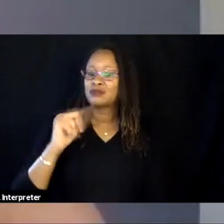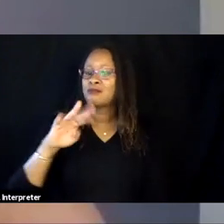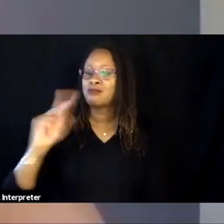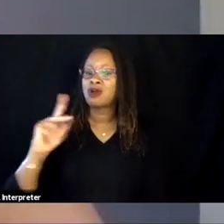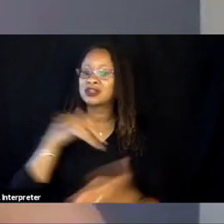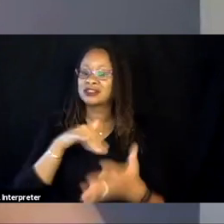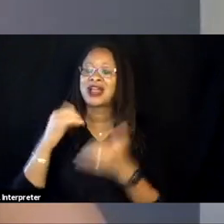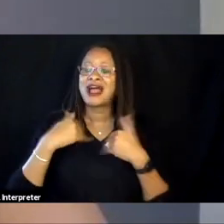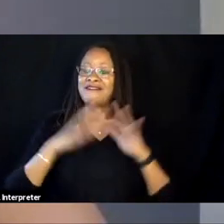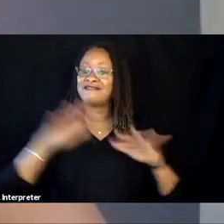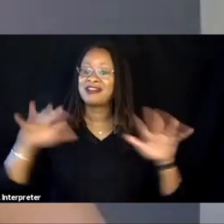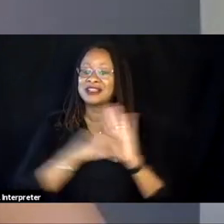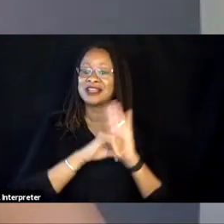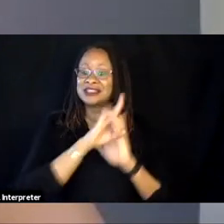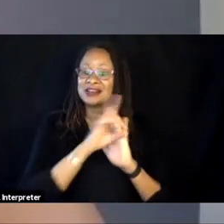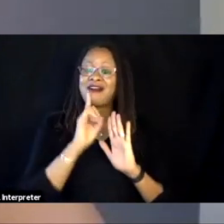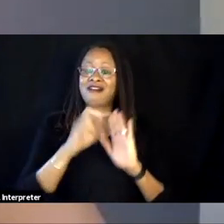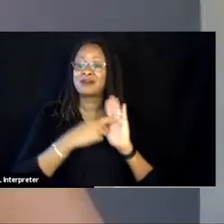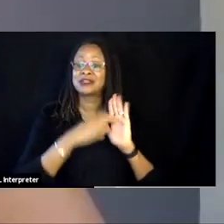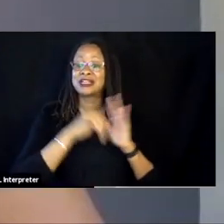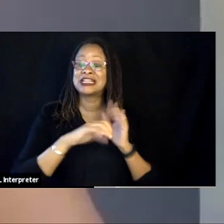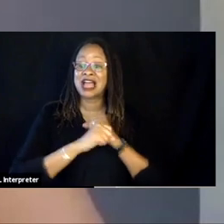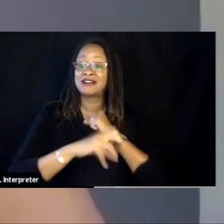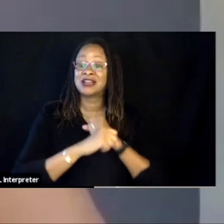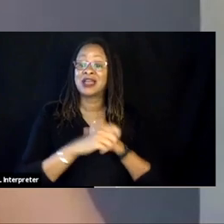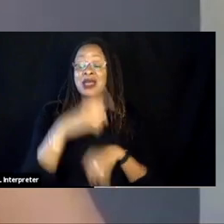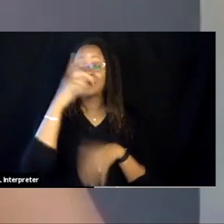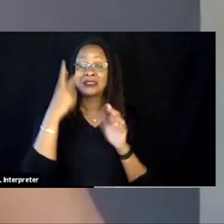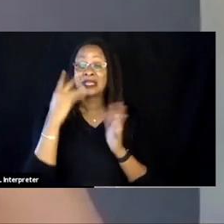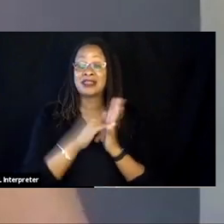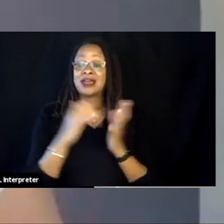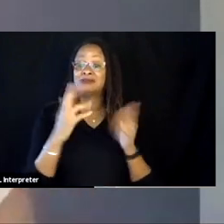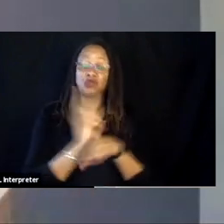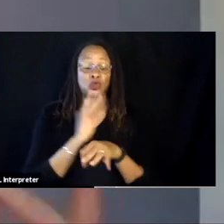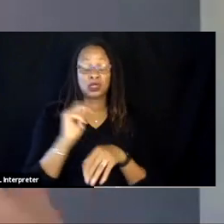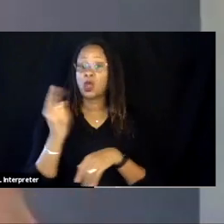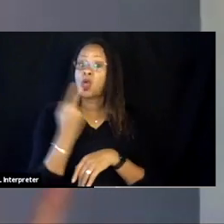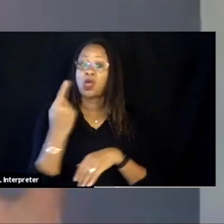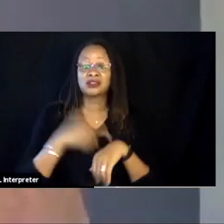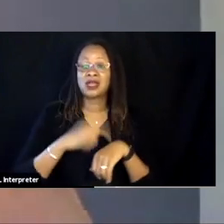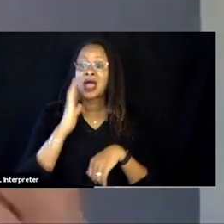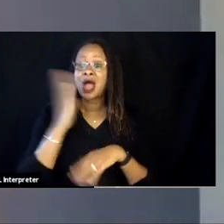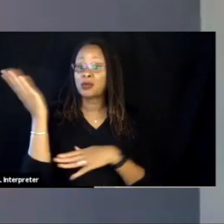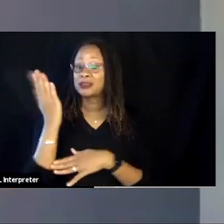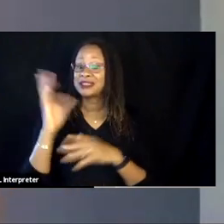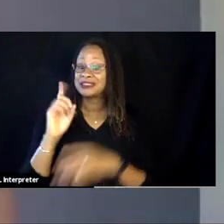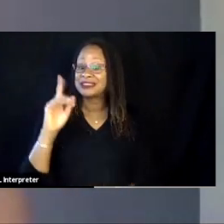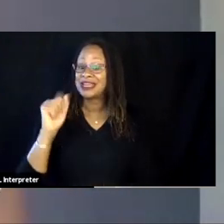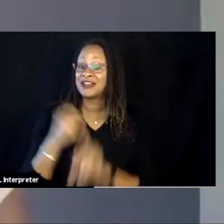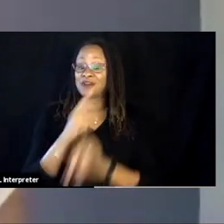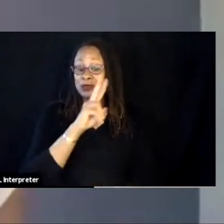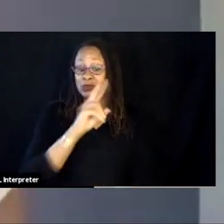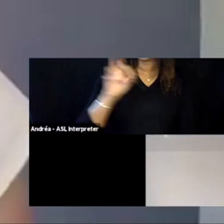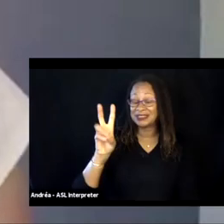are represented in advertising. And we know this because the industry cites it and uses it all the time. So I'm going to be presenting data from 2006